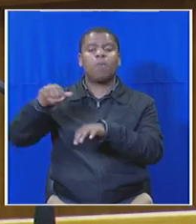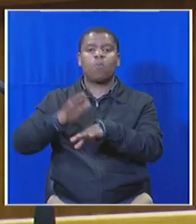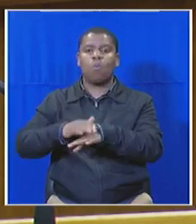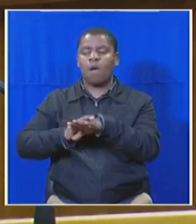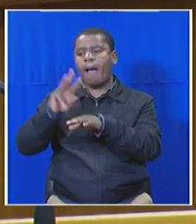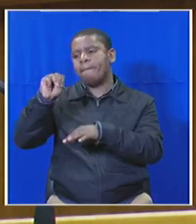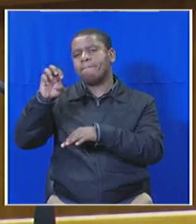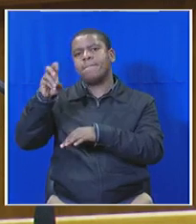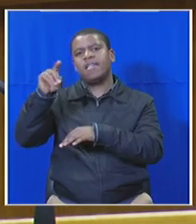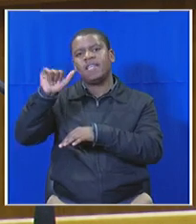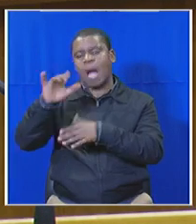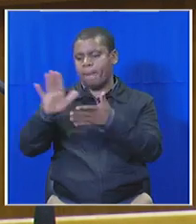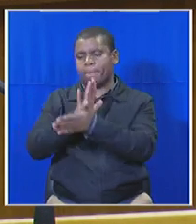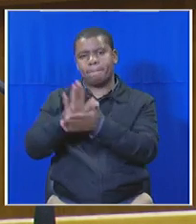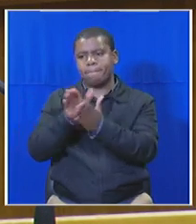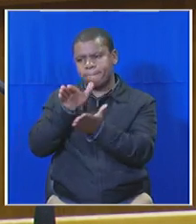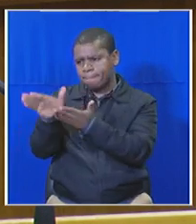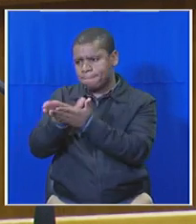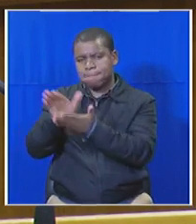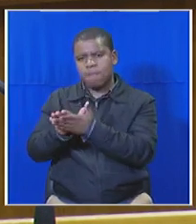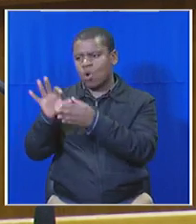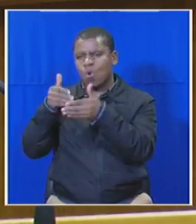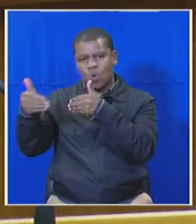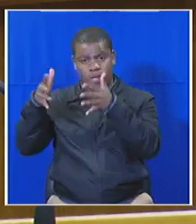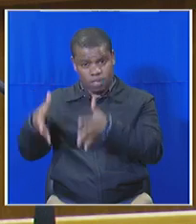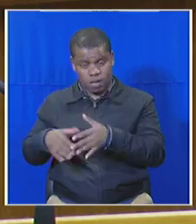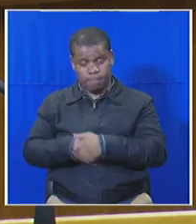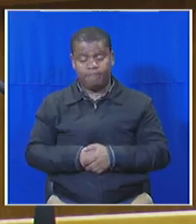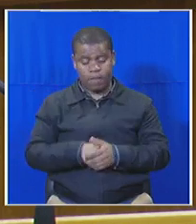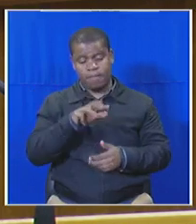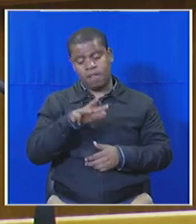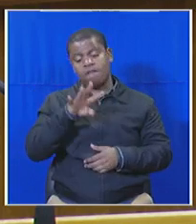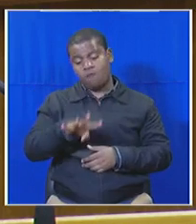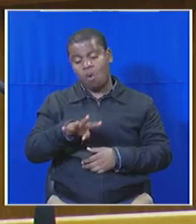and publications coordinator. In 1994, he played a critical role in vote